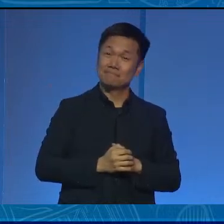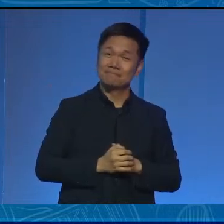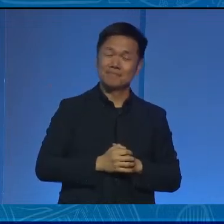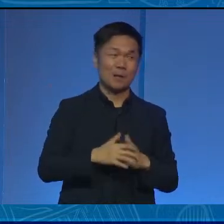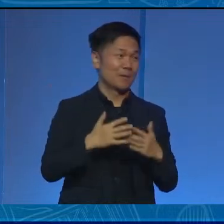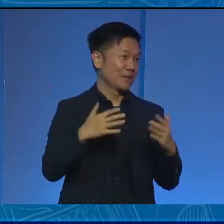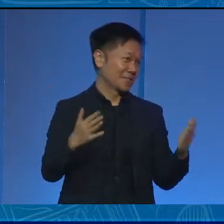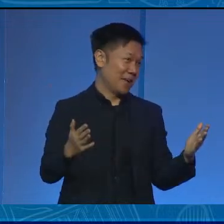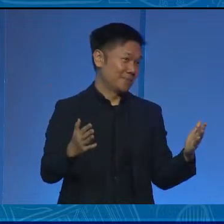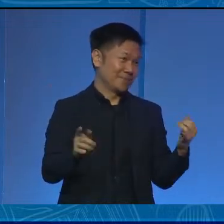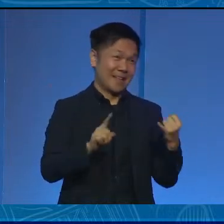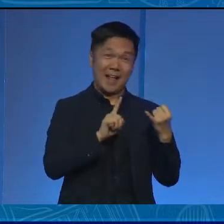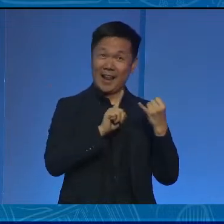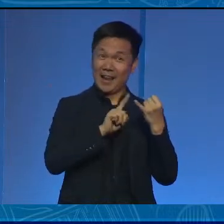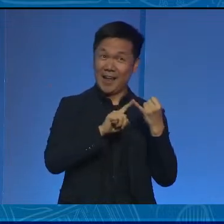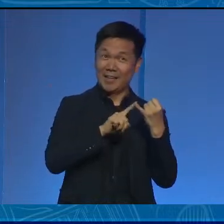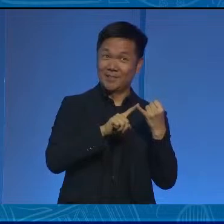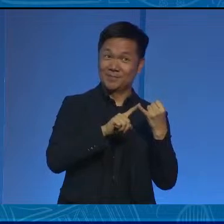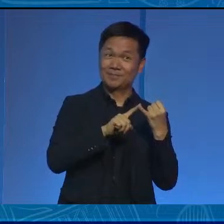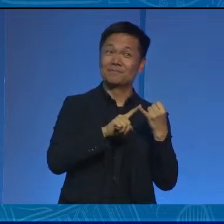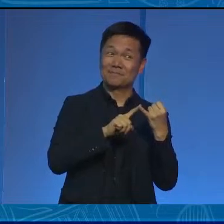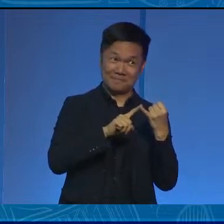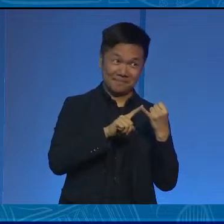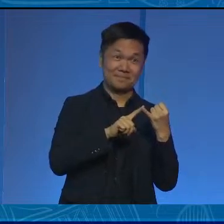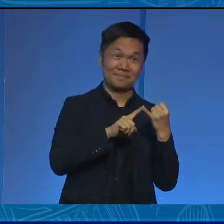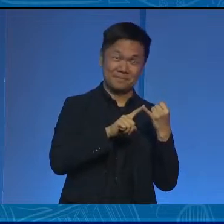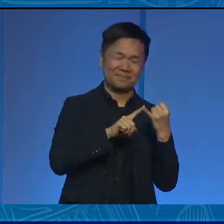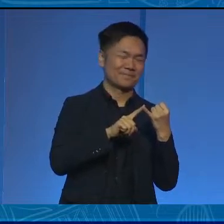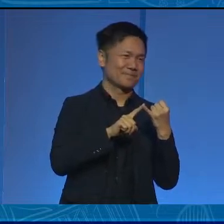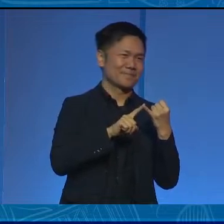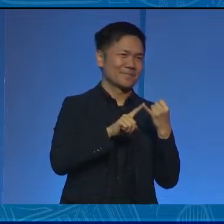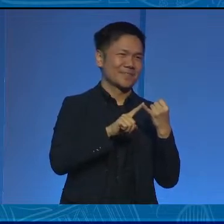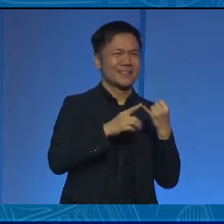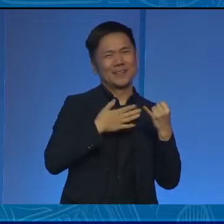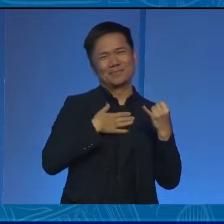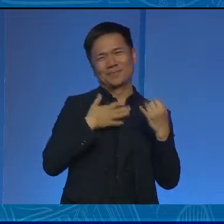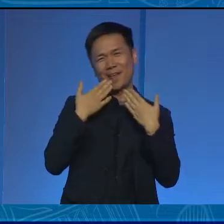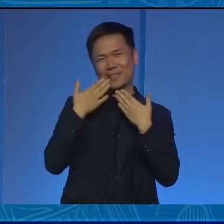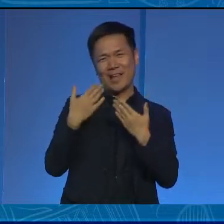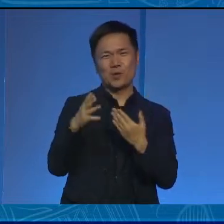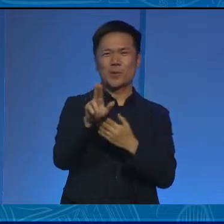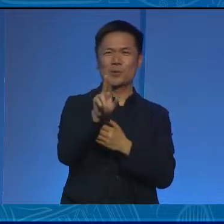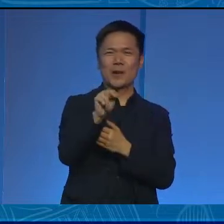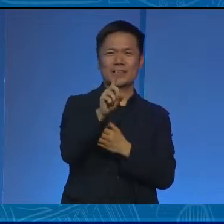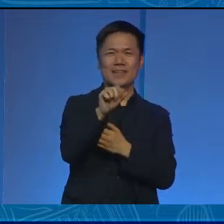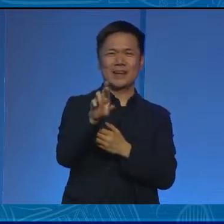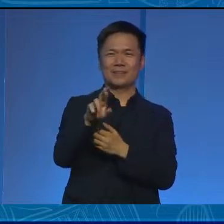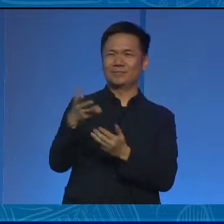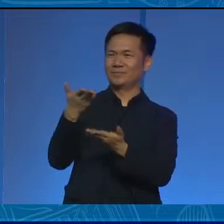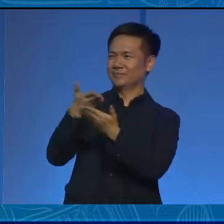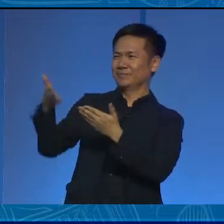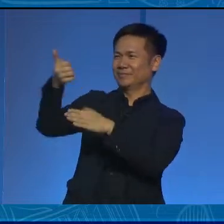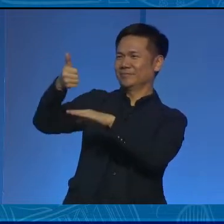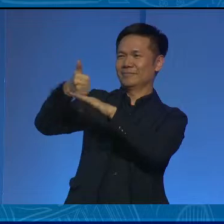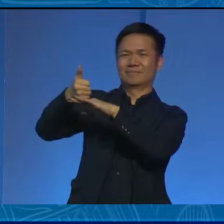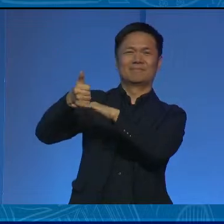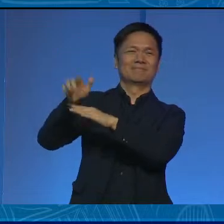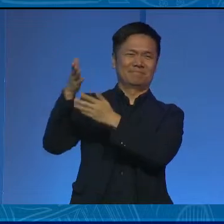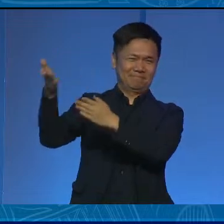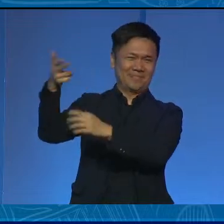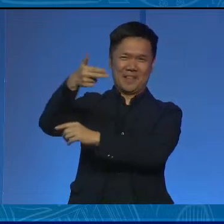address without acknowledging and thanking my own UNDRR team led by Marco Toscano Rivalta.